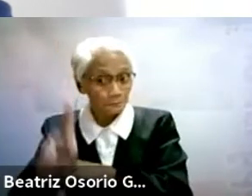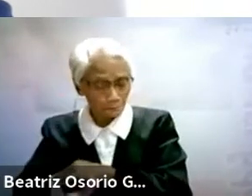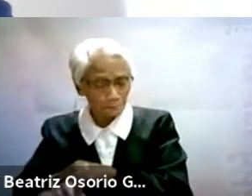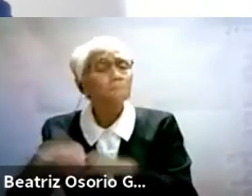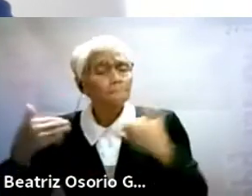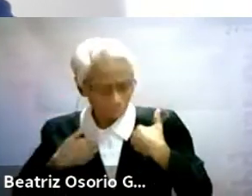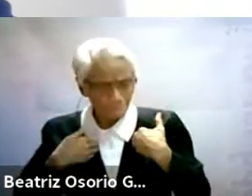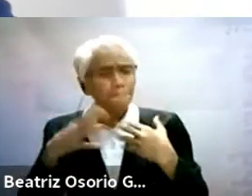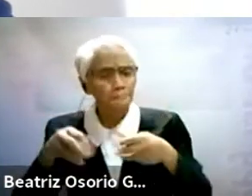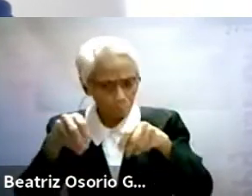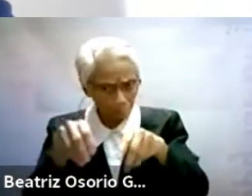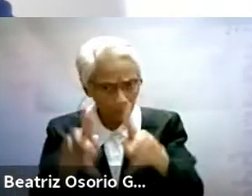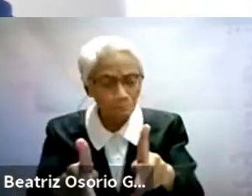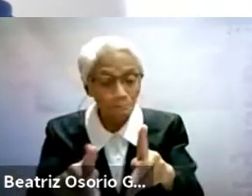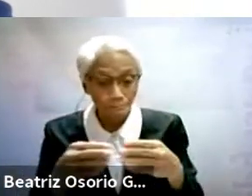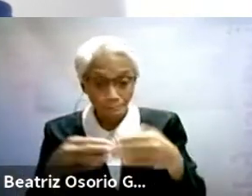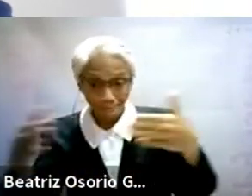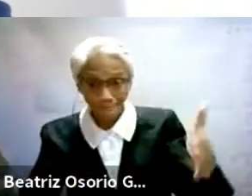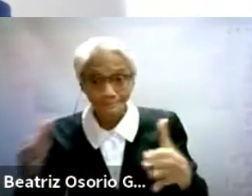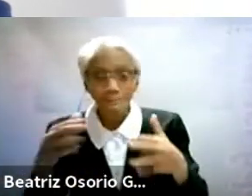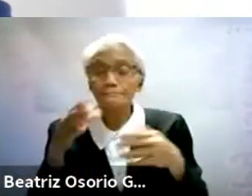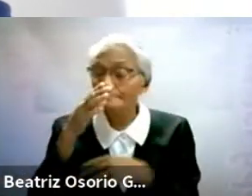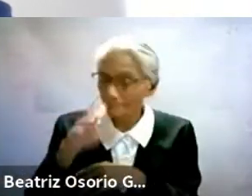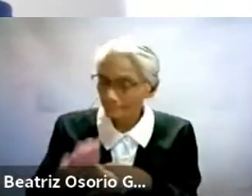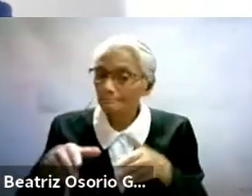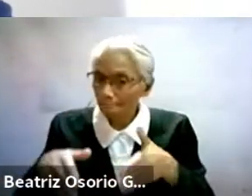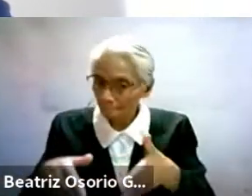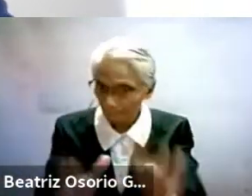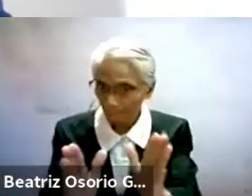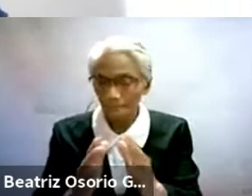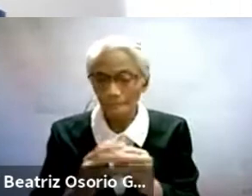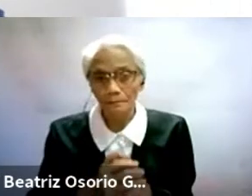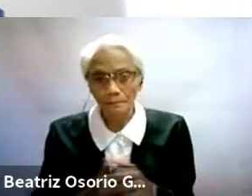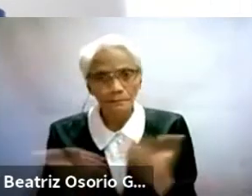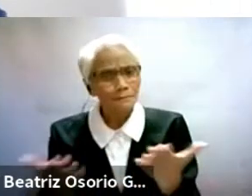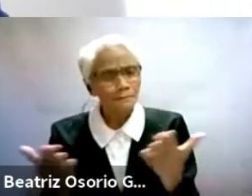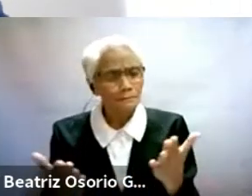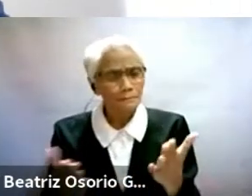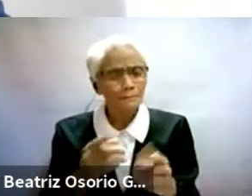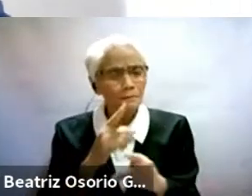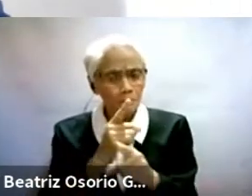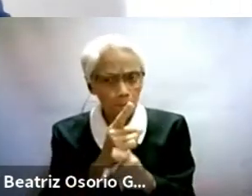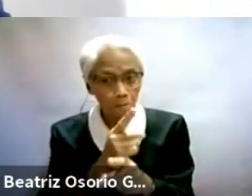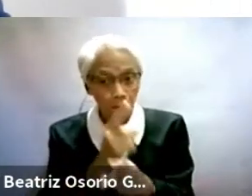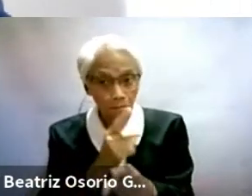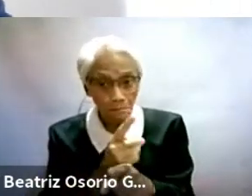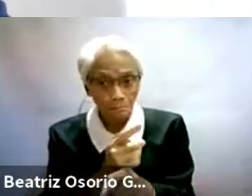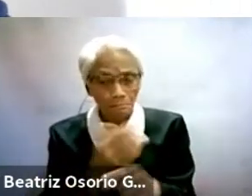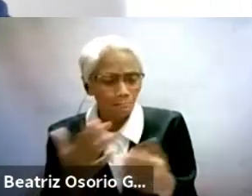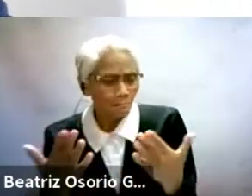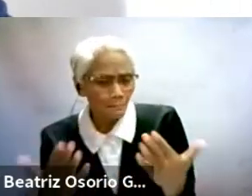opportunity that the general comment allows. It is an agreed and